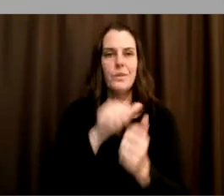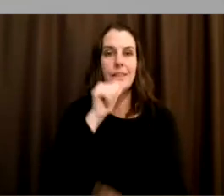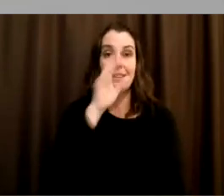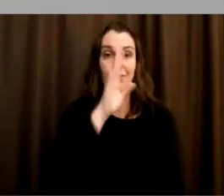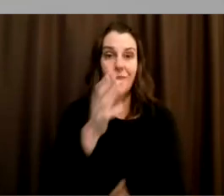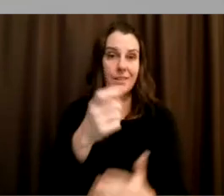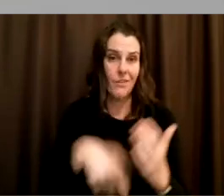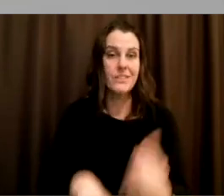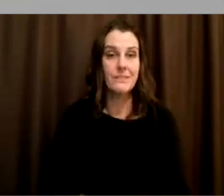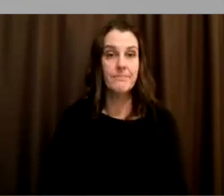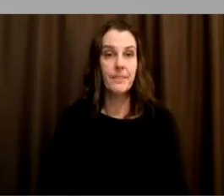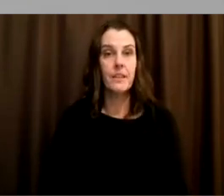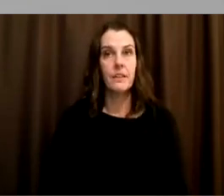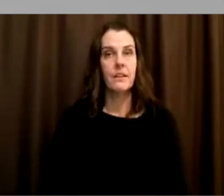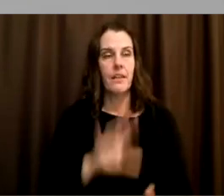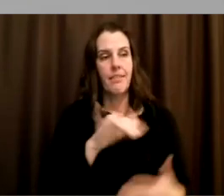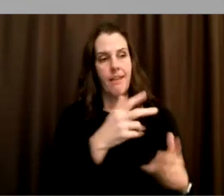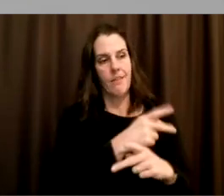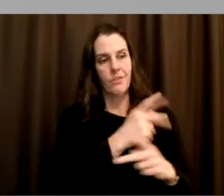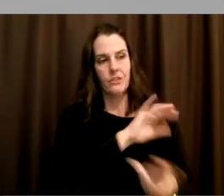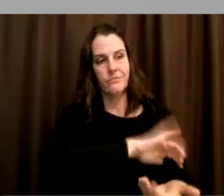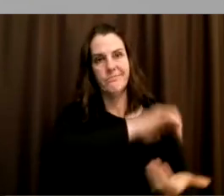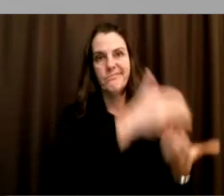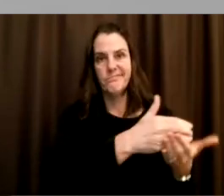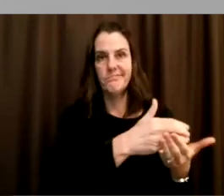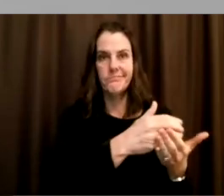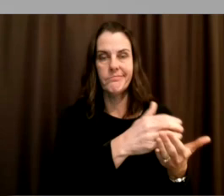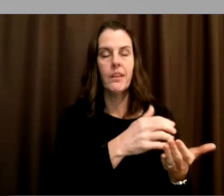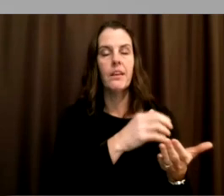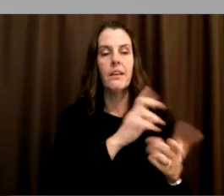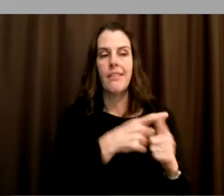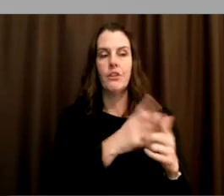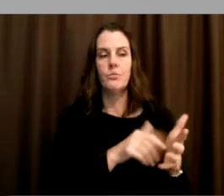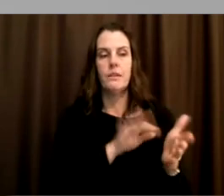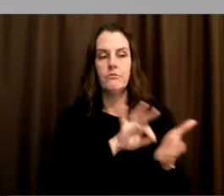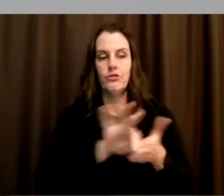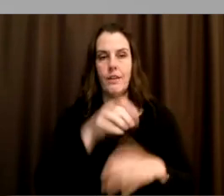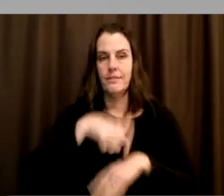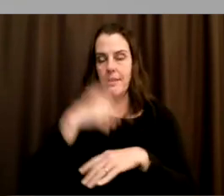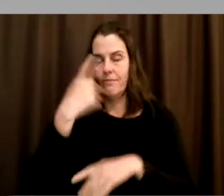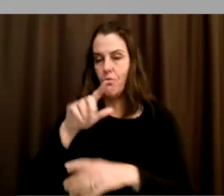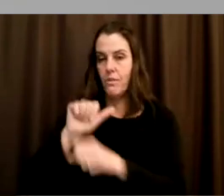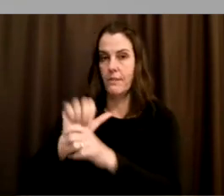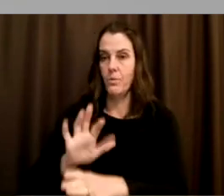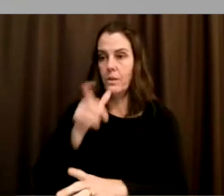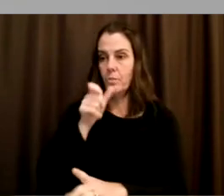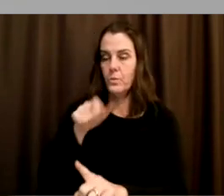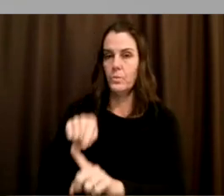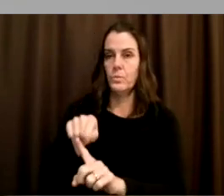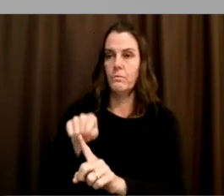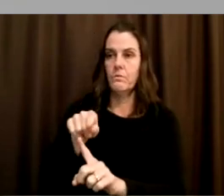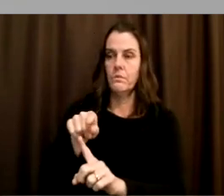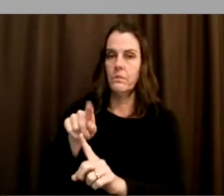um, calculation there, and you would only be tracking time for employees that are